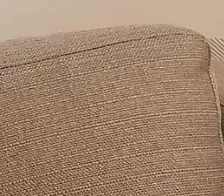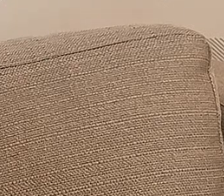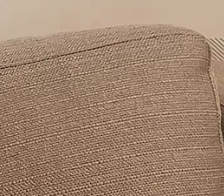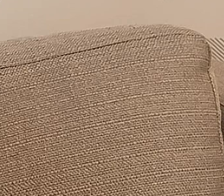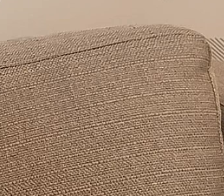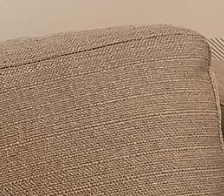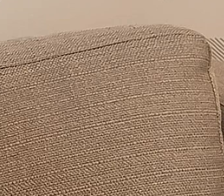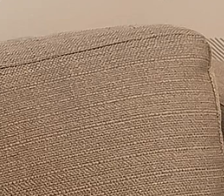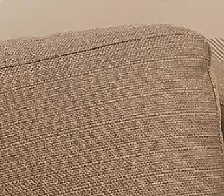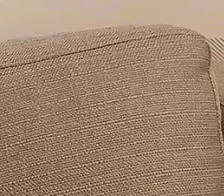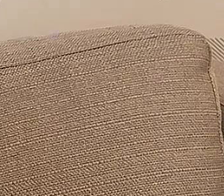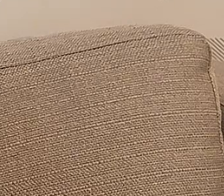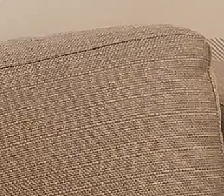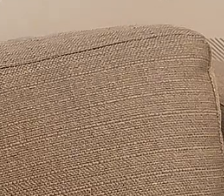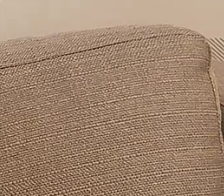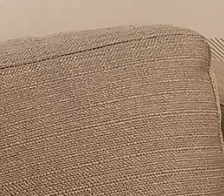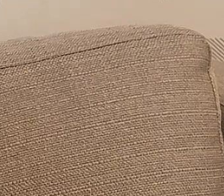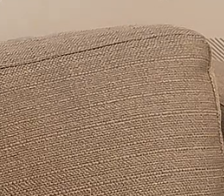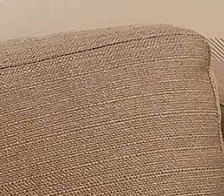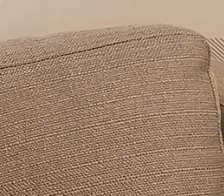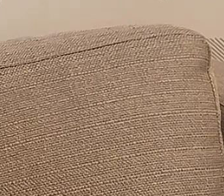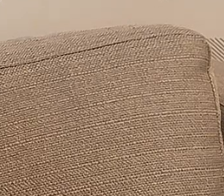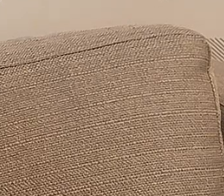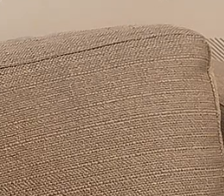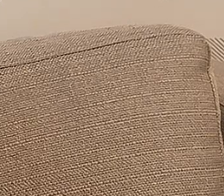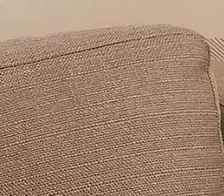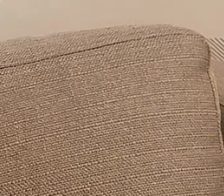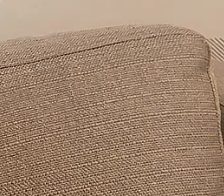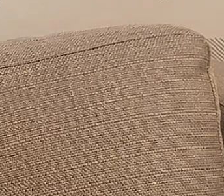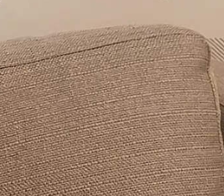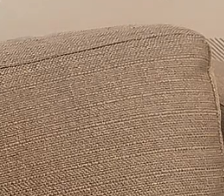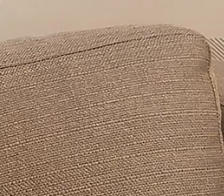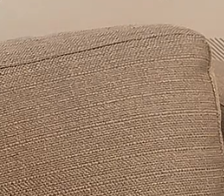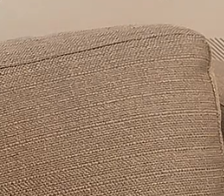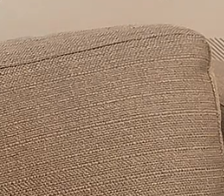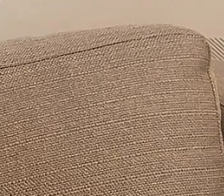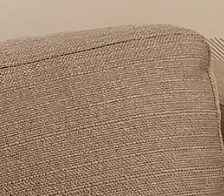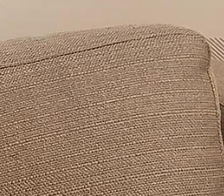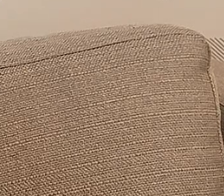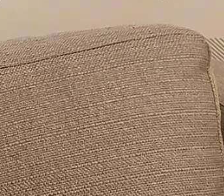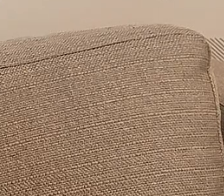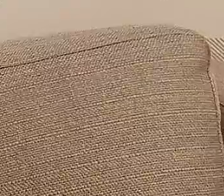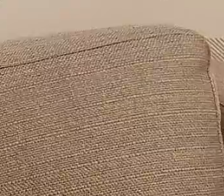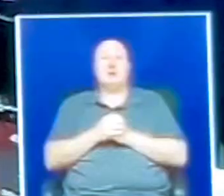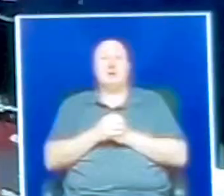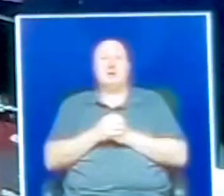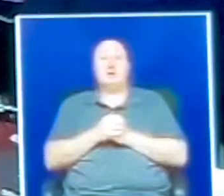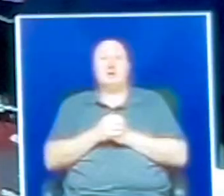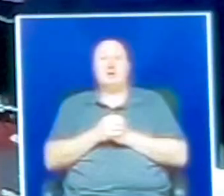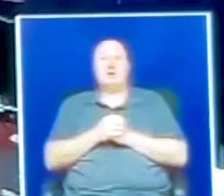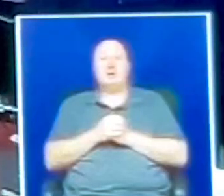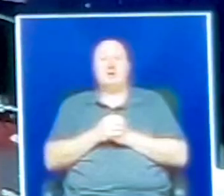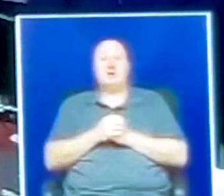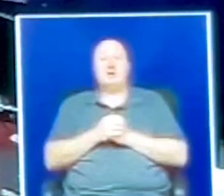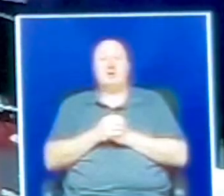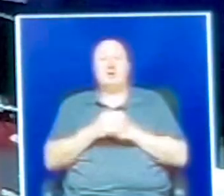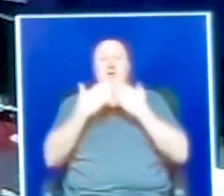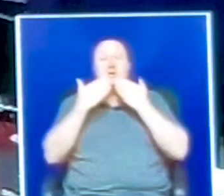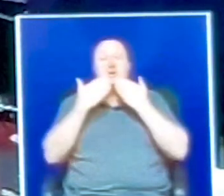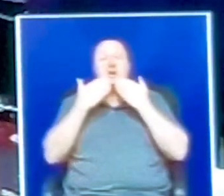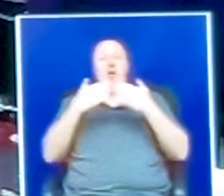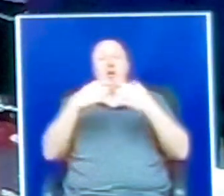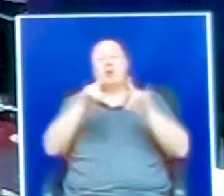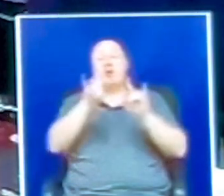on the conflict of Palestine and Israel. Let's take a listen. Thank you, House